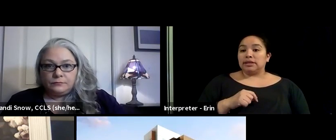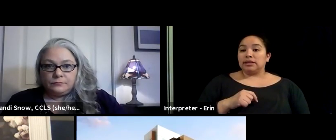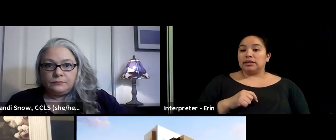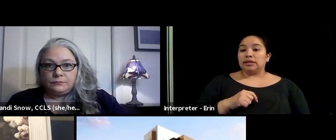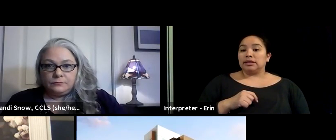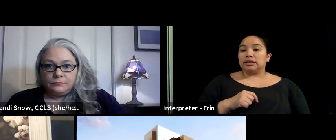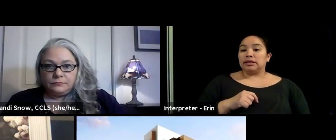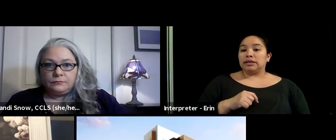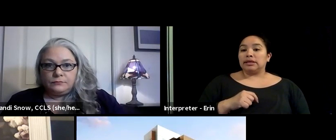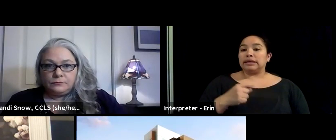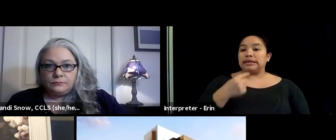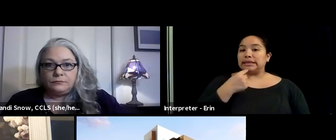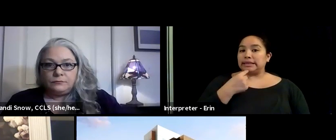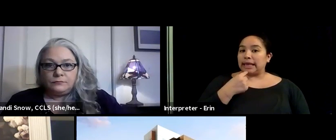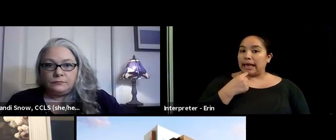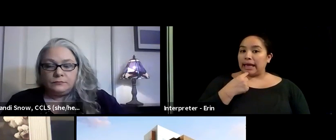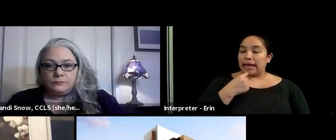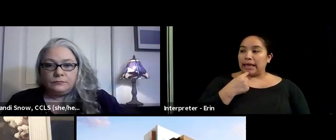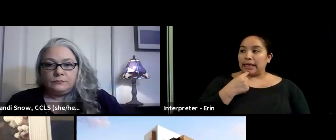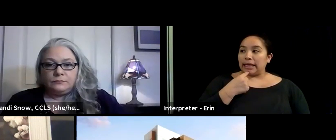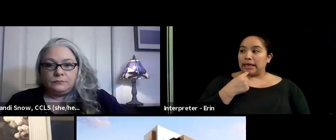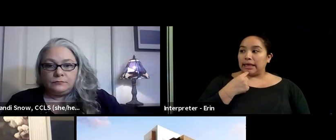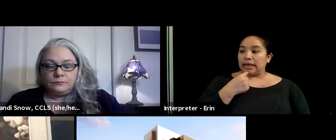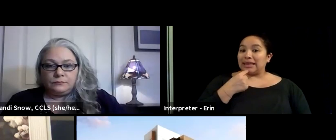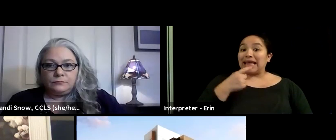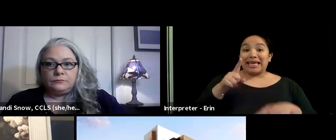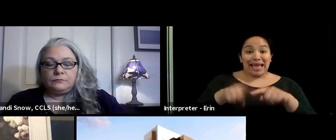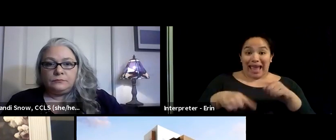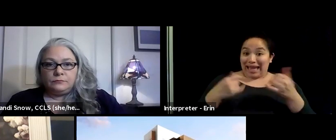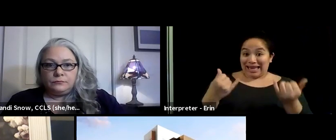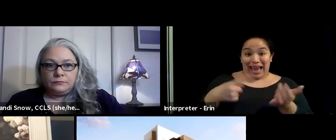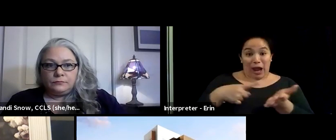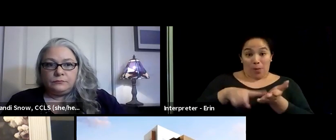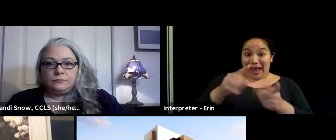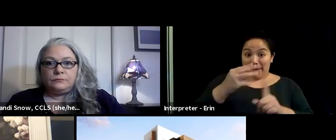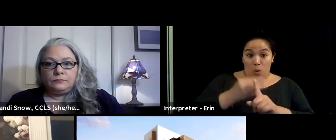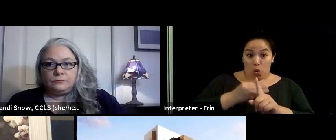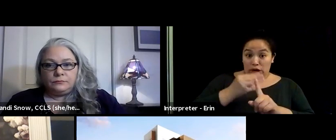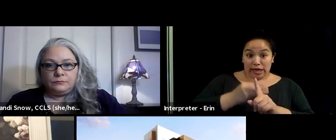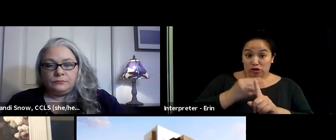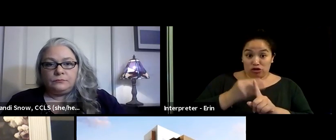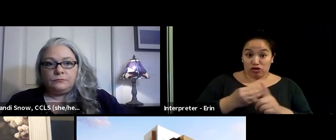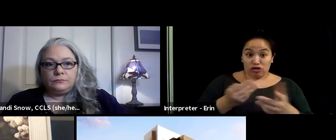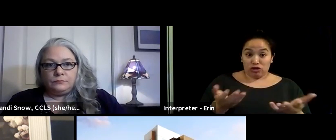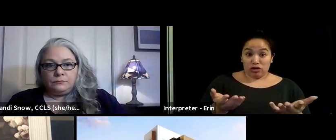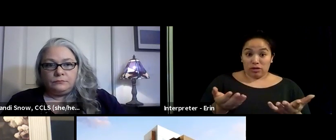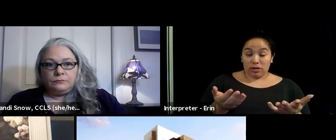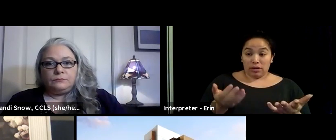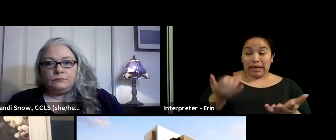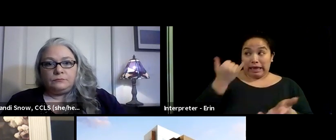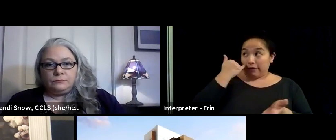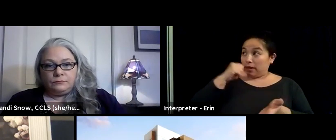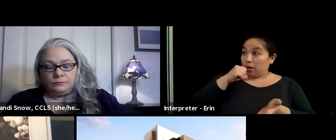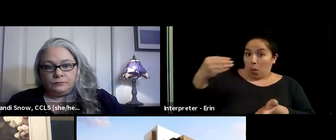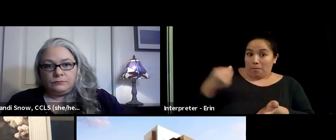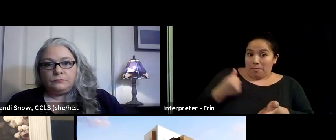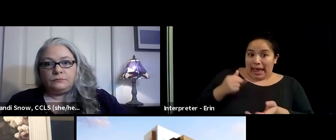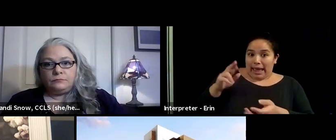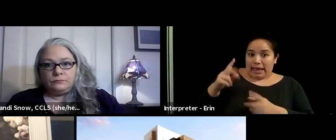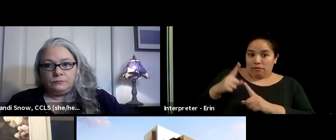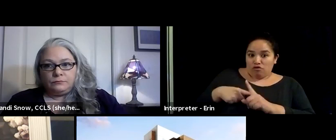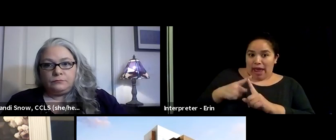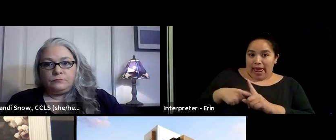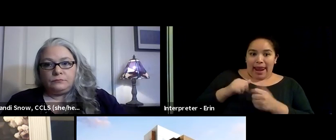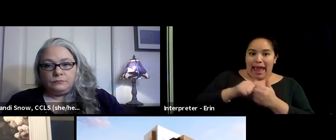that they're unable to pay their mortgage. How are they going to pay for that with